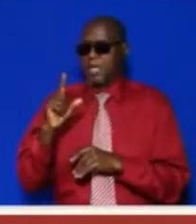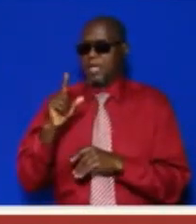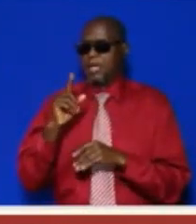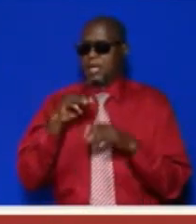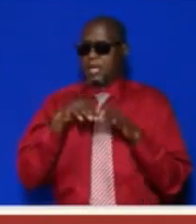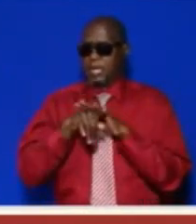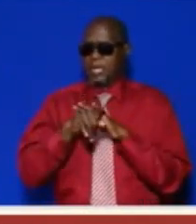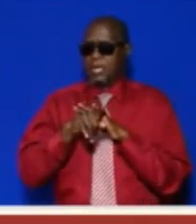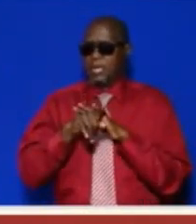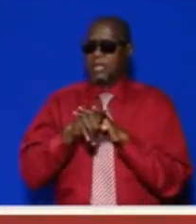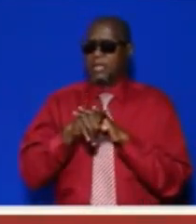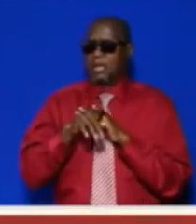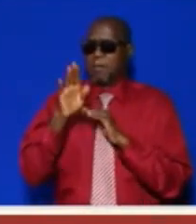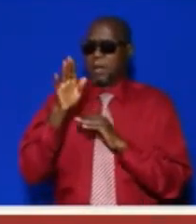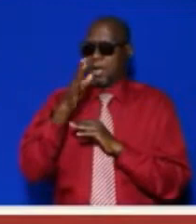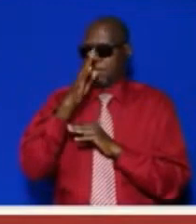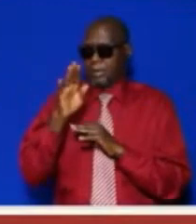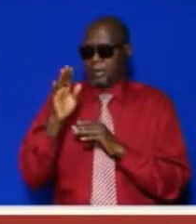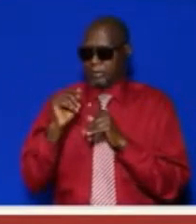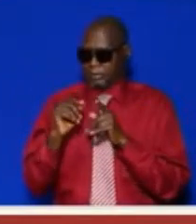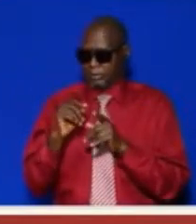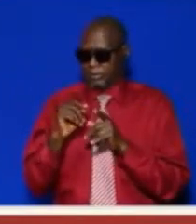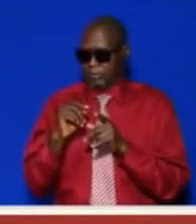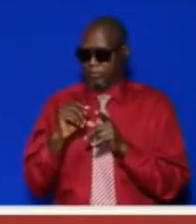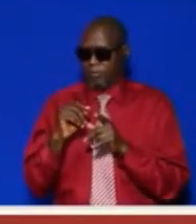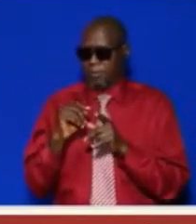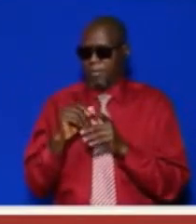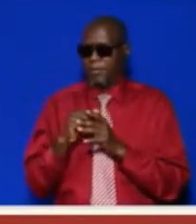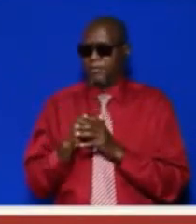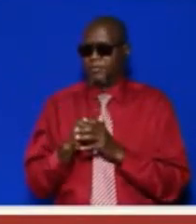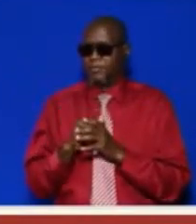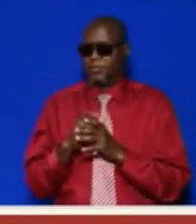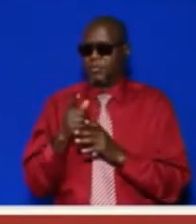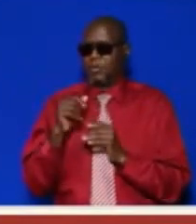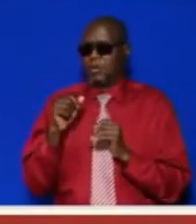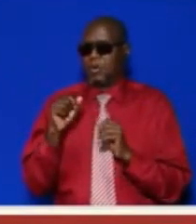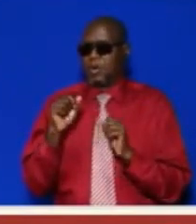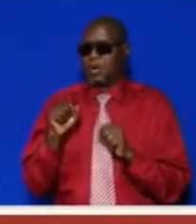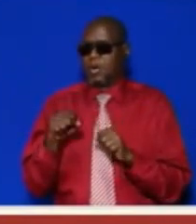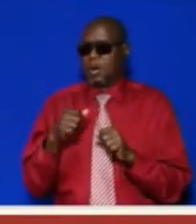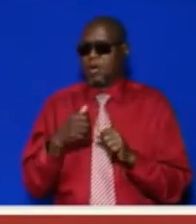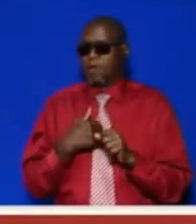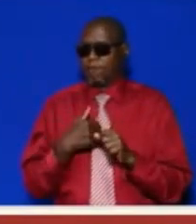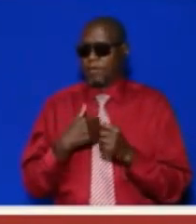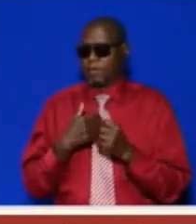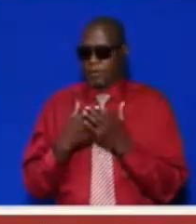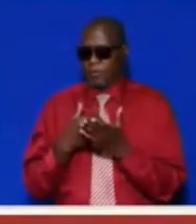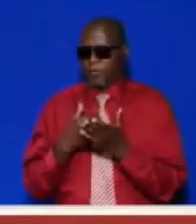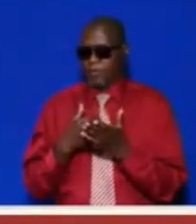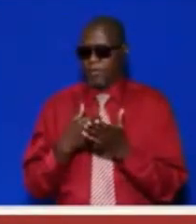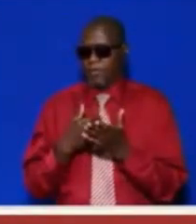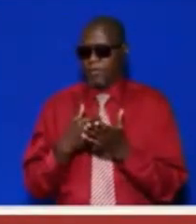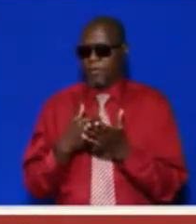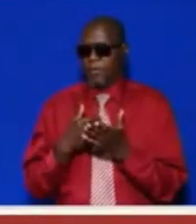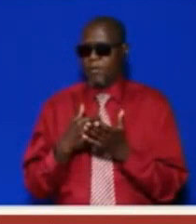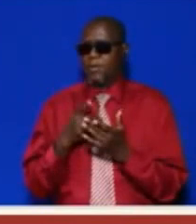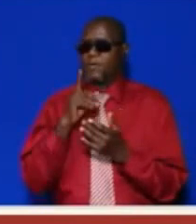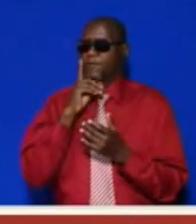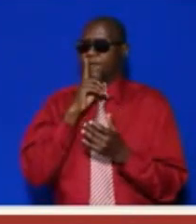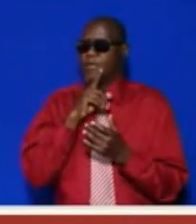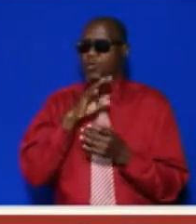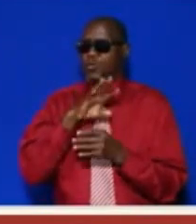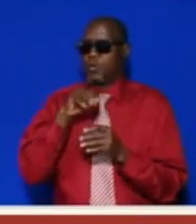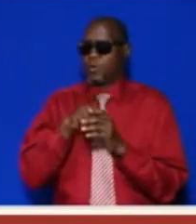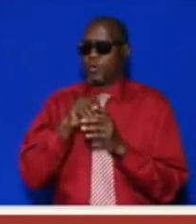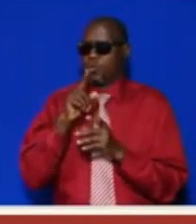Parliament, it is the kind of a bill that we can treat and have concluded even within a day.